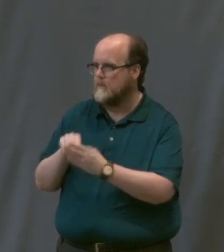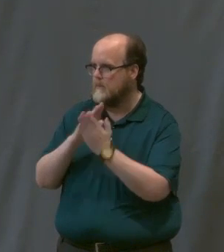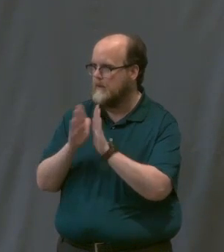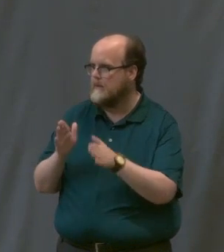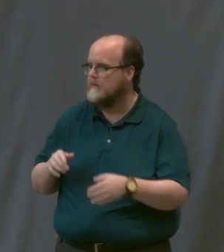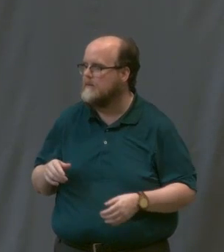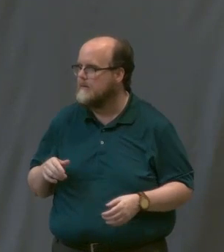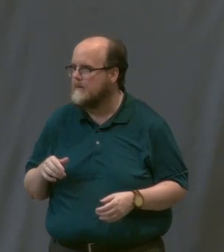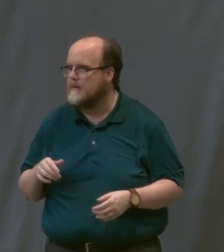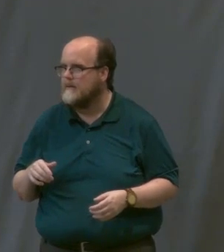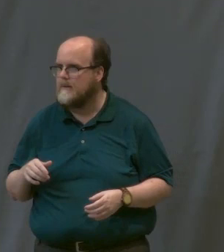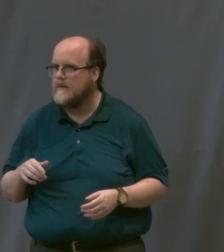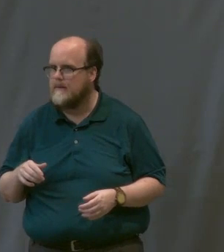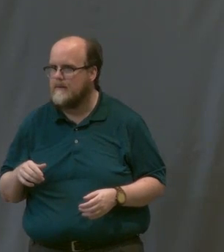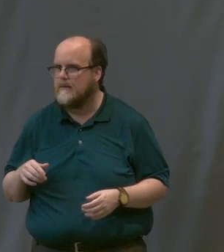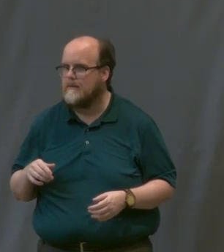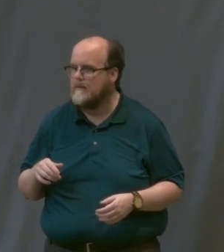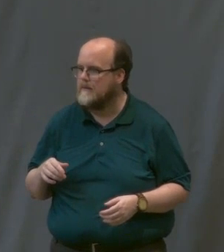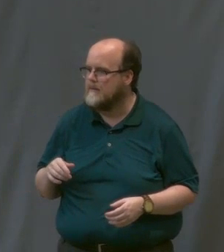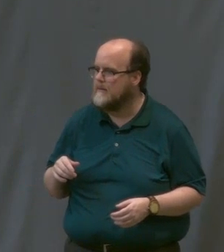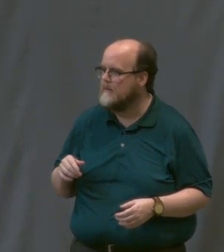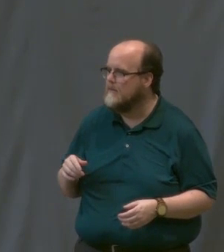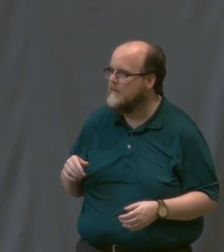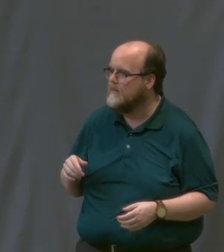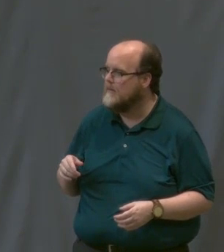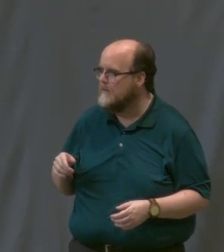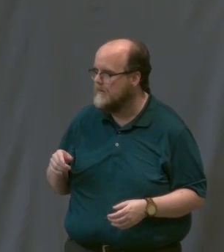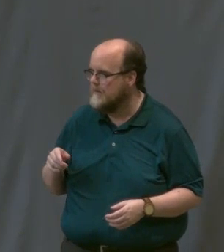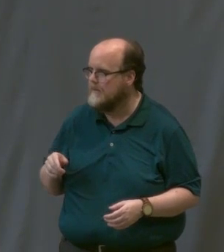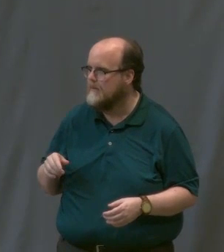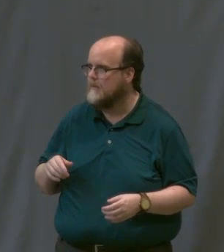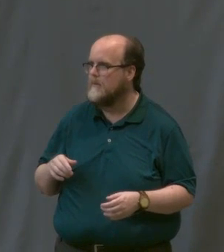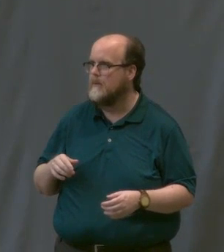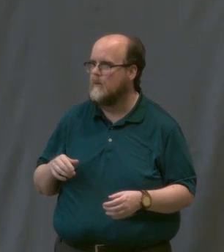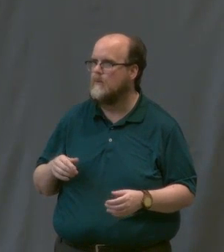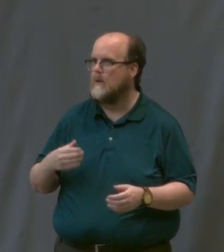you're in Texas. Hope that they don't die, right?